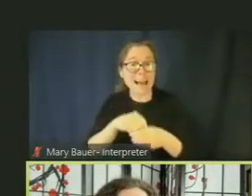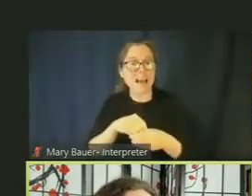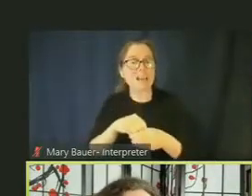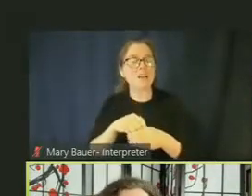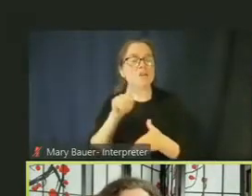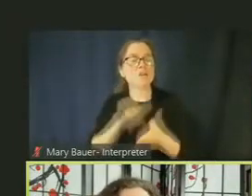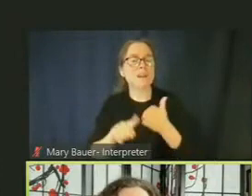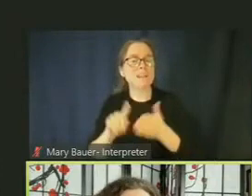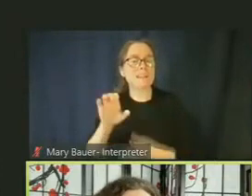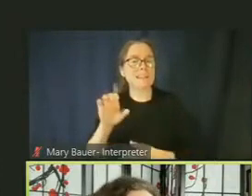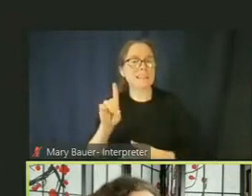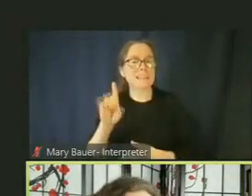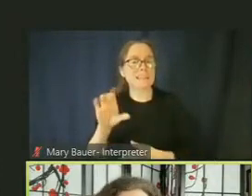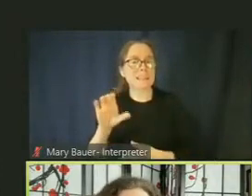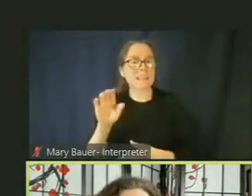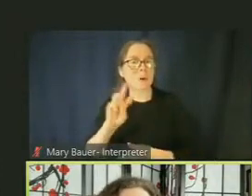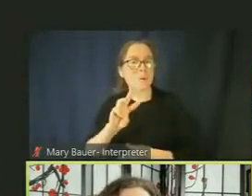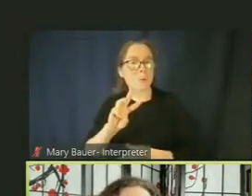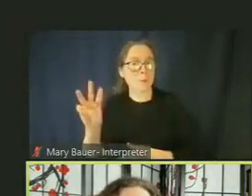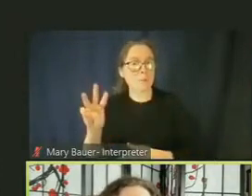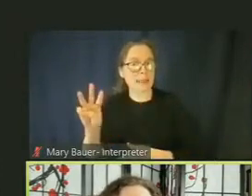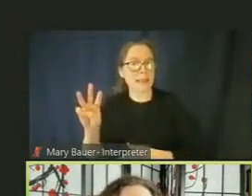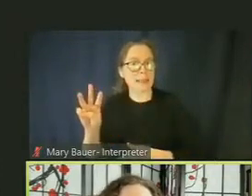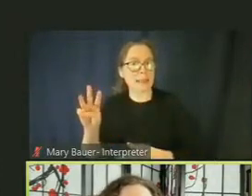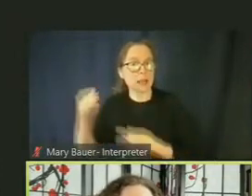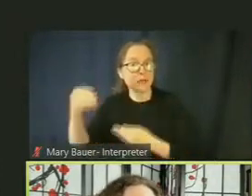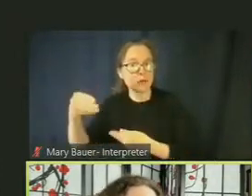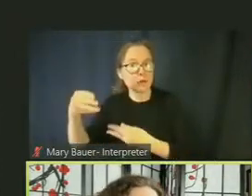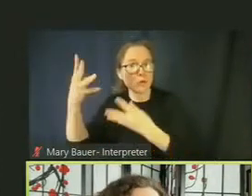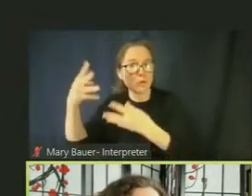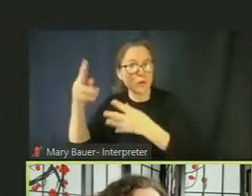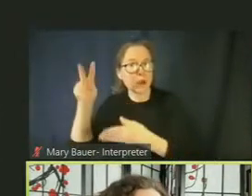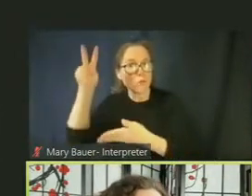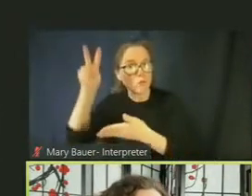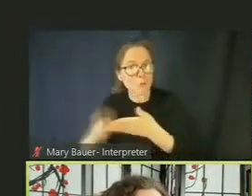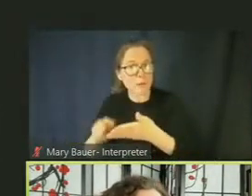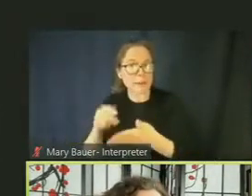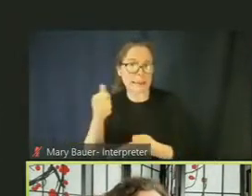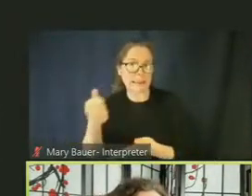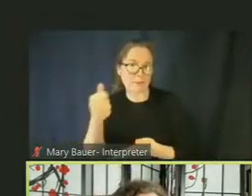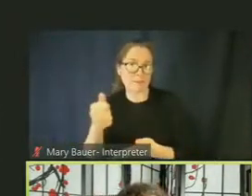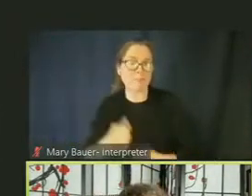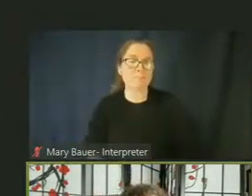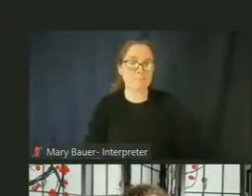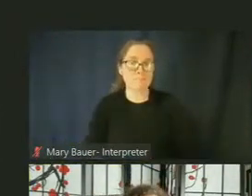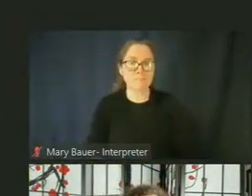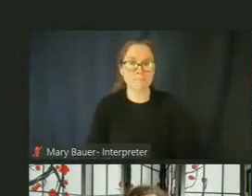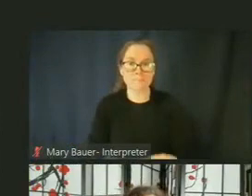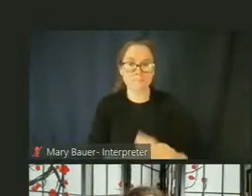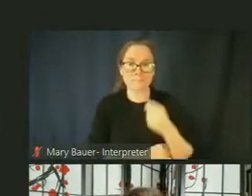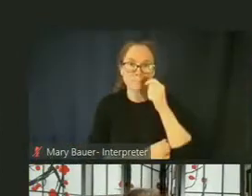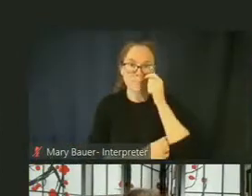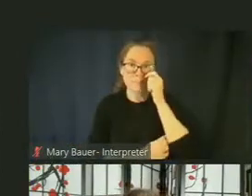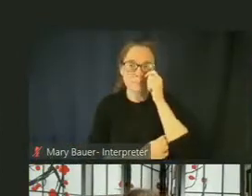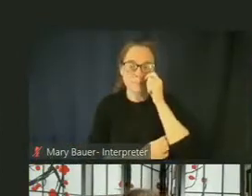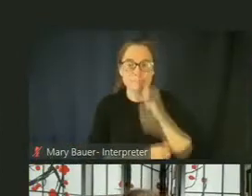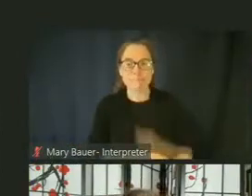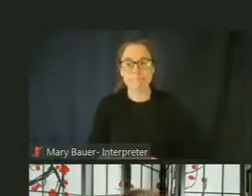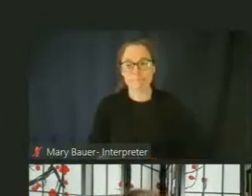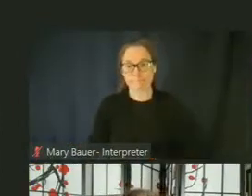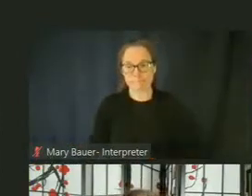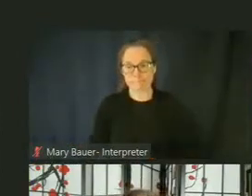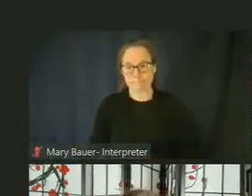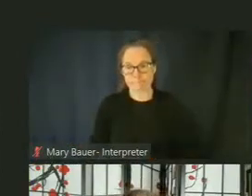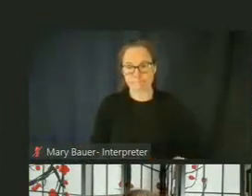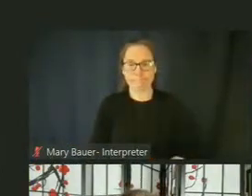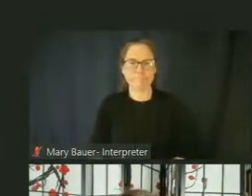and I often point people there and tell them exactly where to scroll so they can see for themselves. Yeah, and I mean, I would also say additionally, I think around